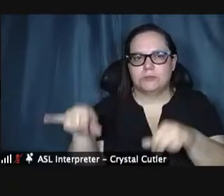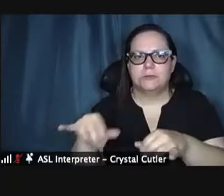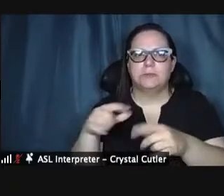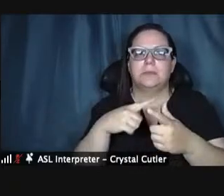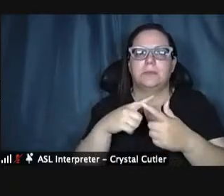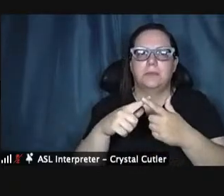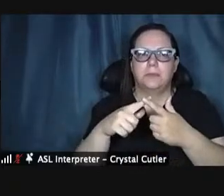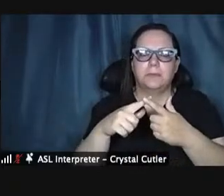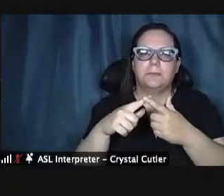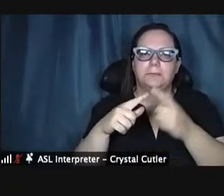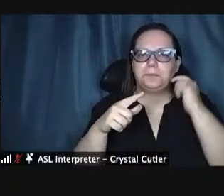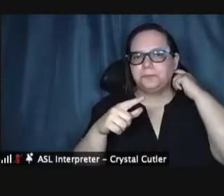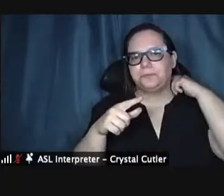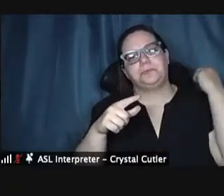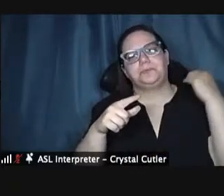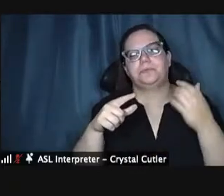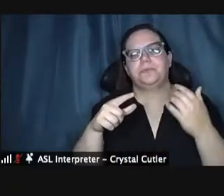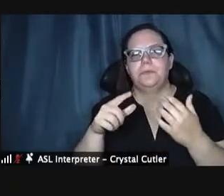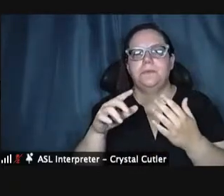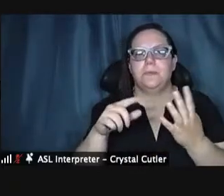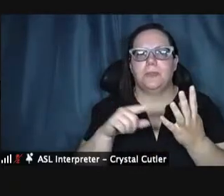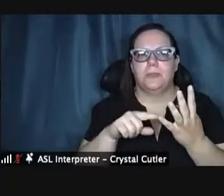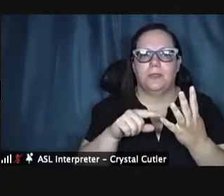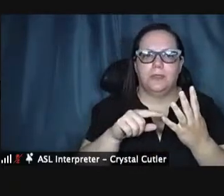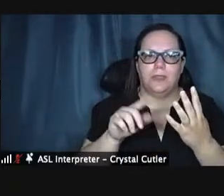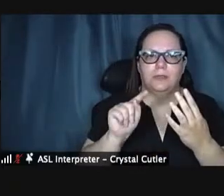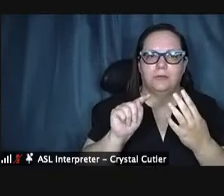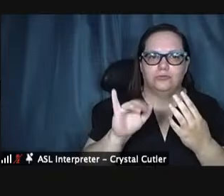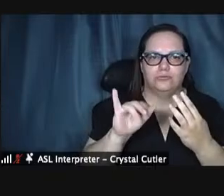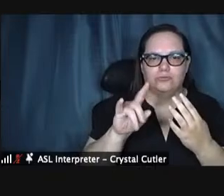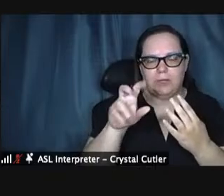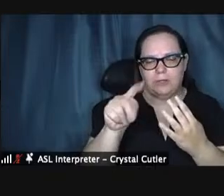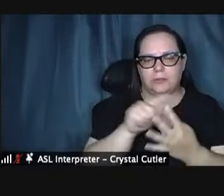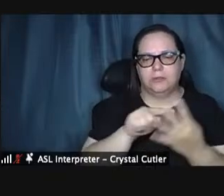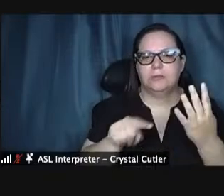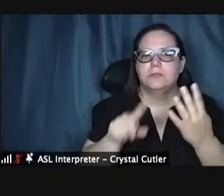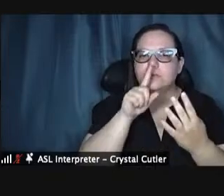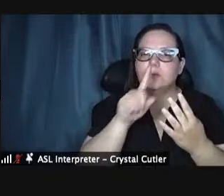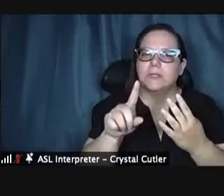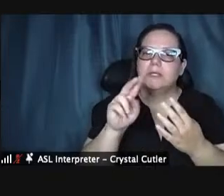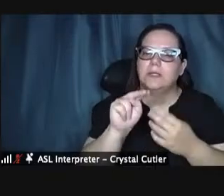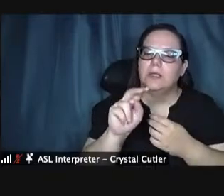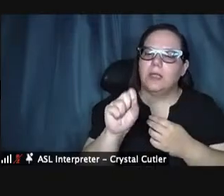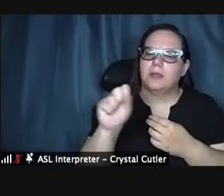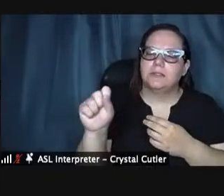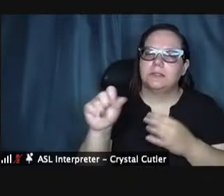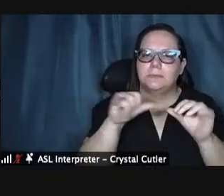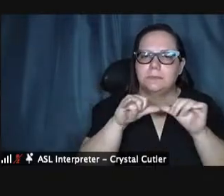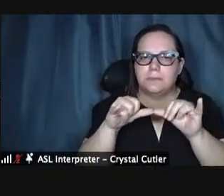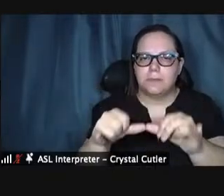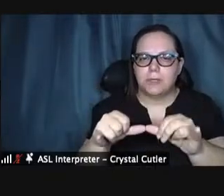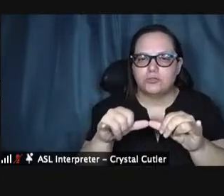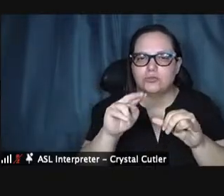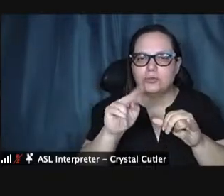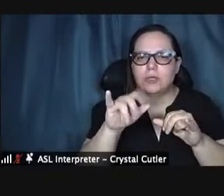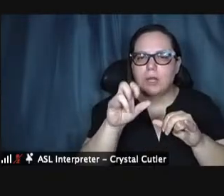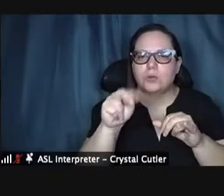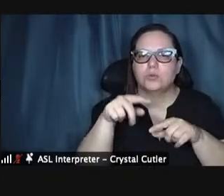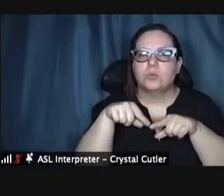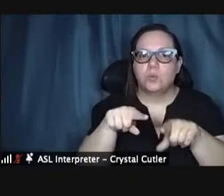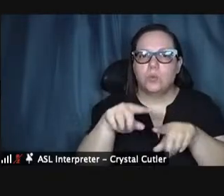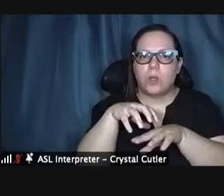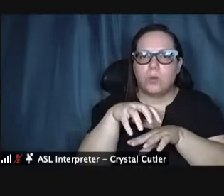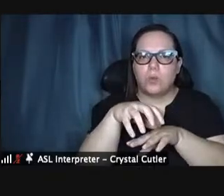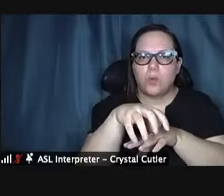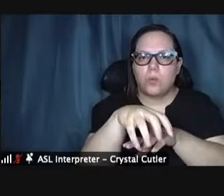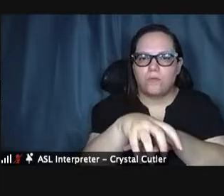make. NSS measures water equivalent hydrogen, measures hydrogen while roving down to a meter. This is key to get the